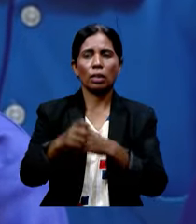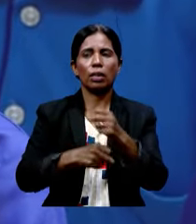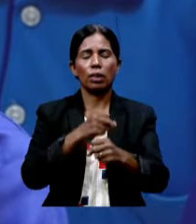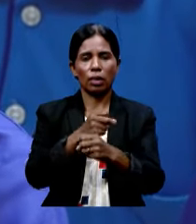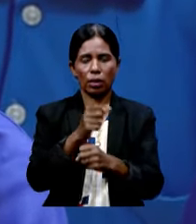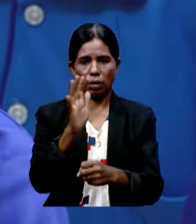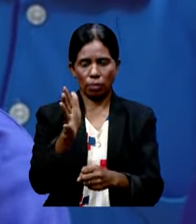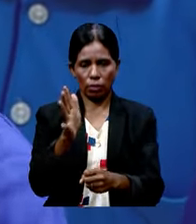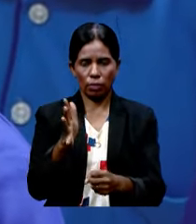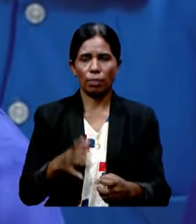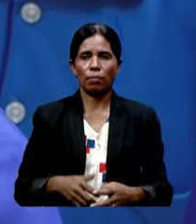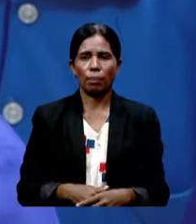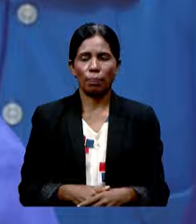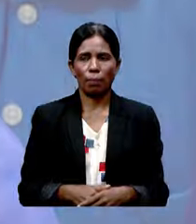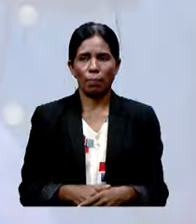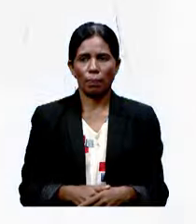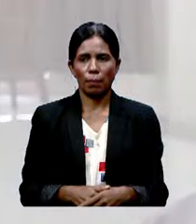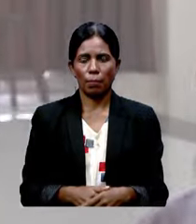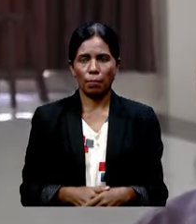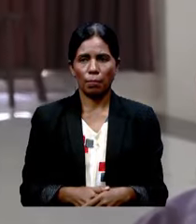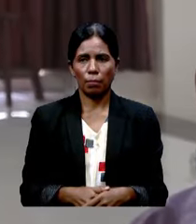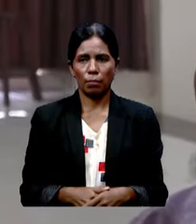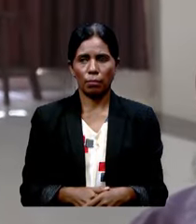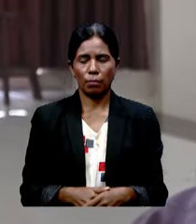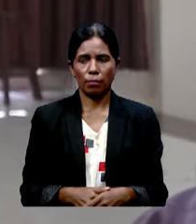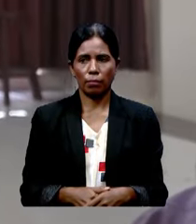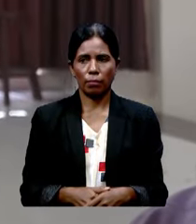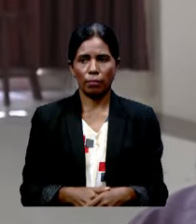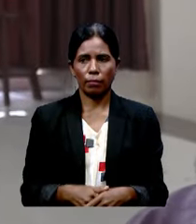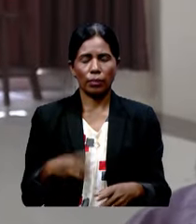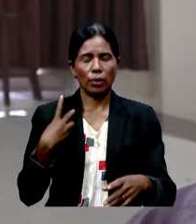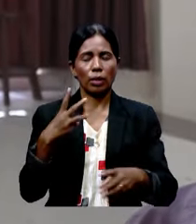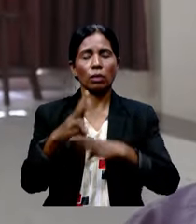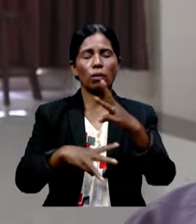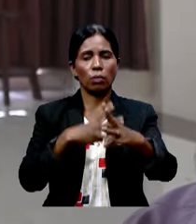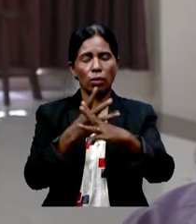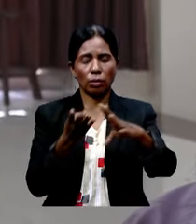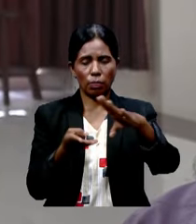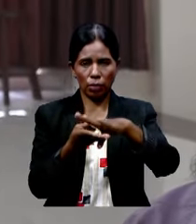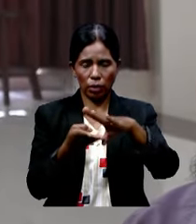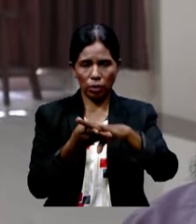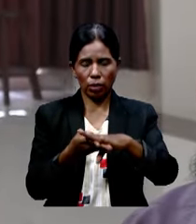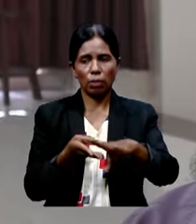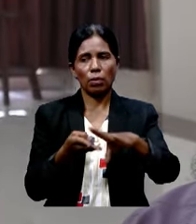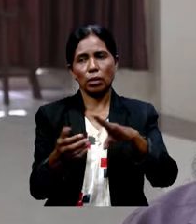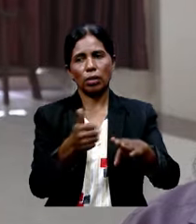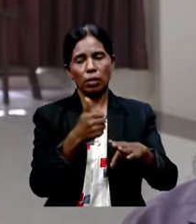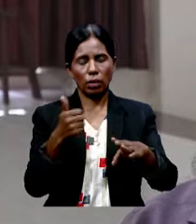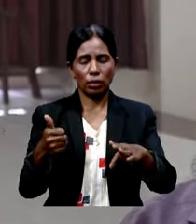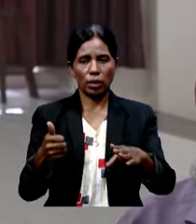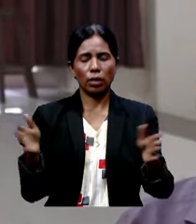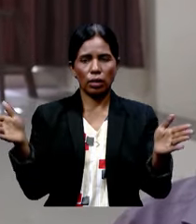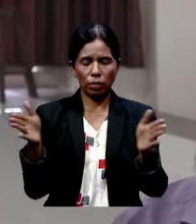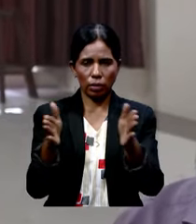nolo. The government's lending from the World Bank and from other banks is one of the smallest